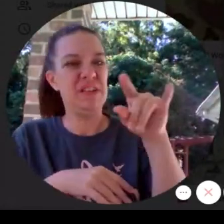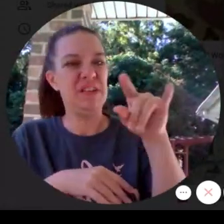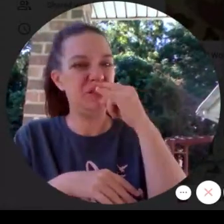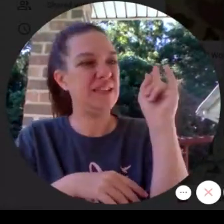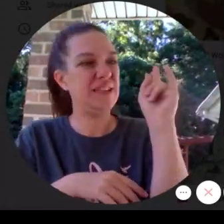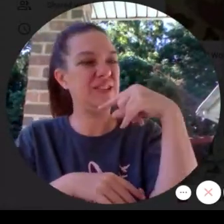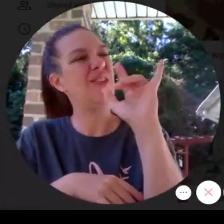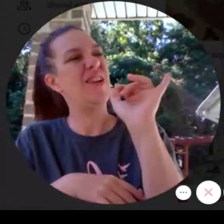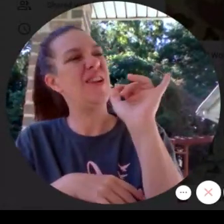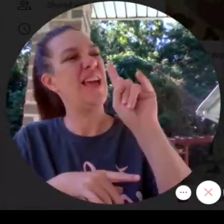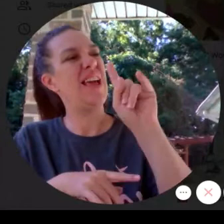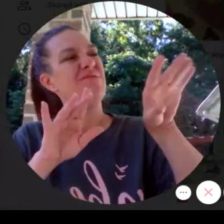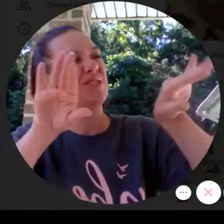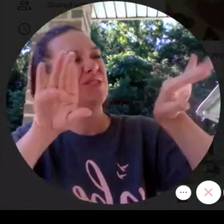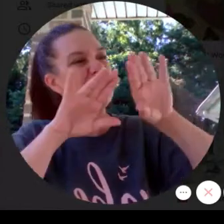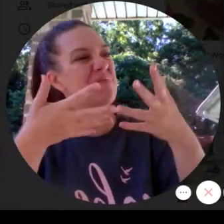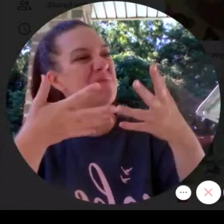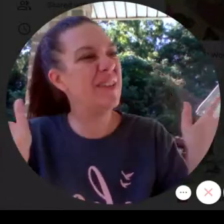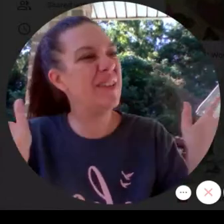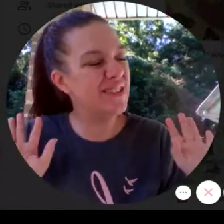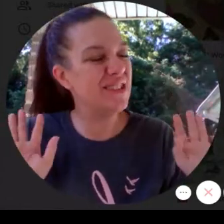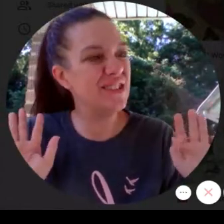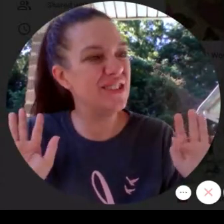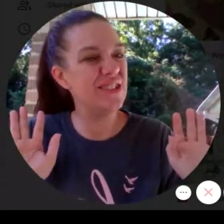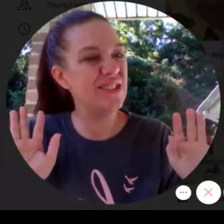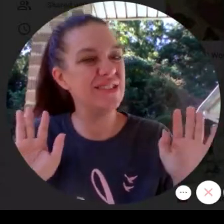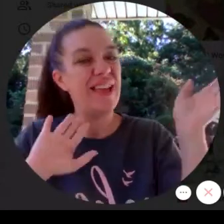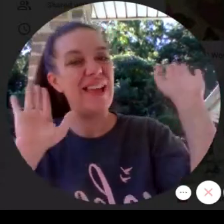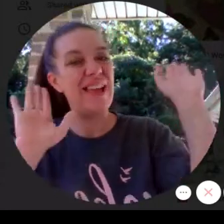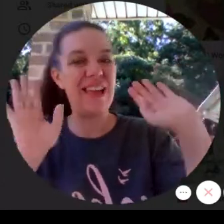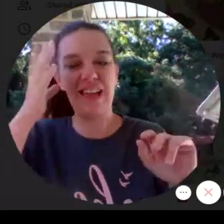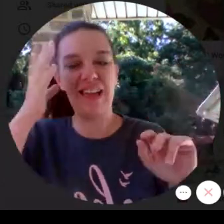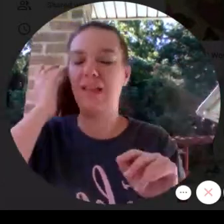swimming," he said, and waved.